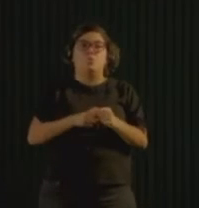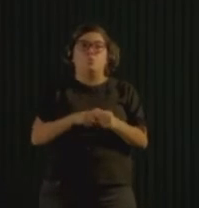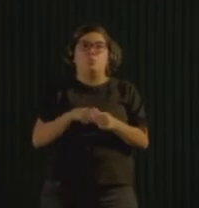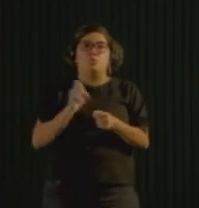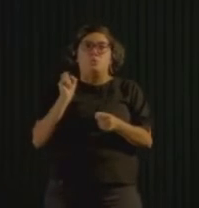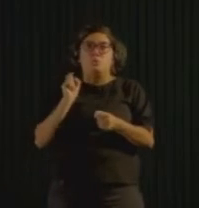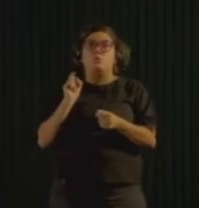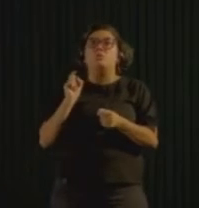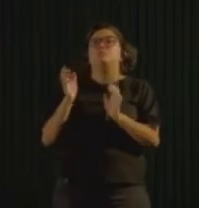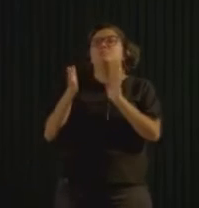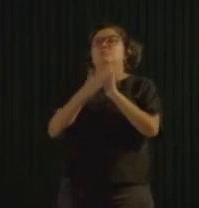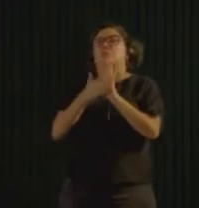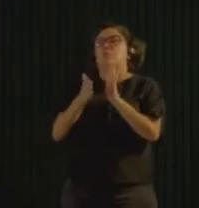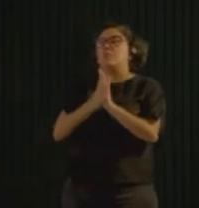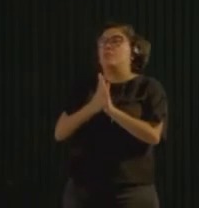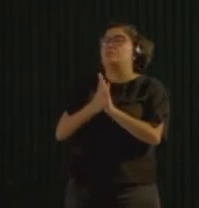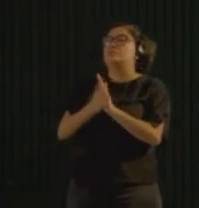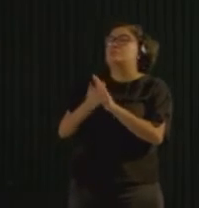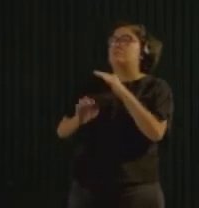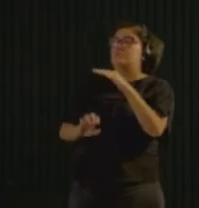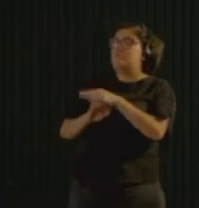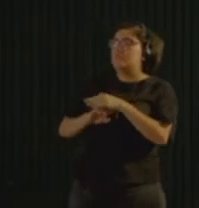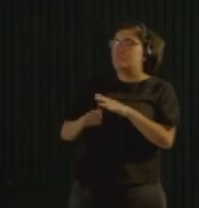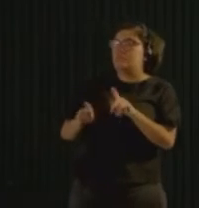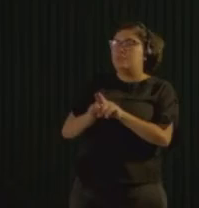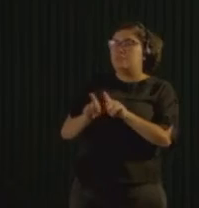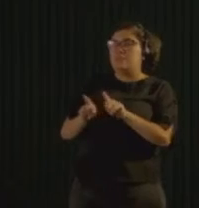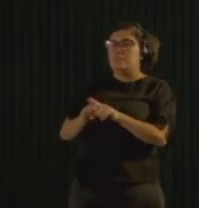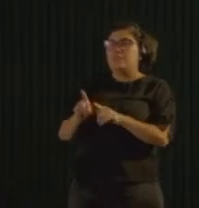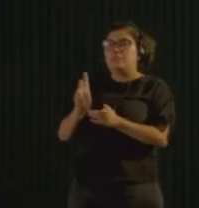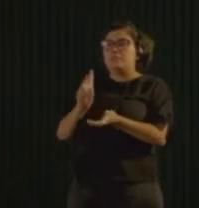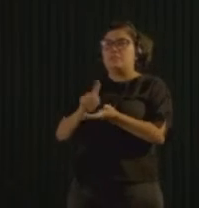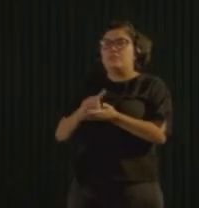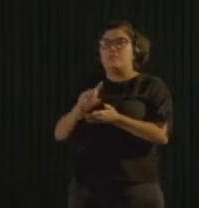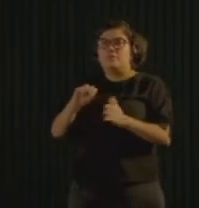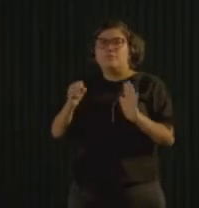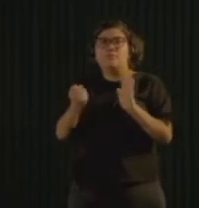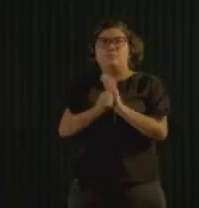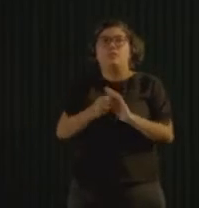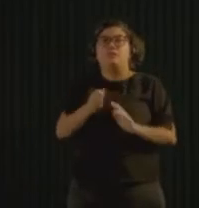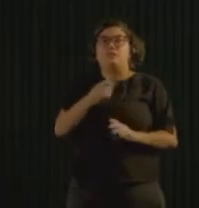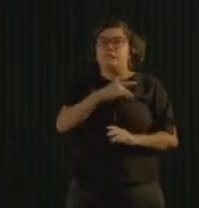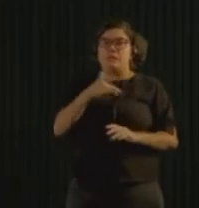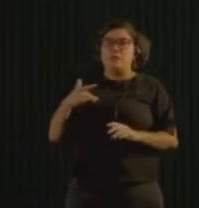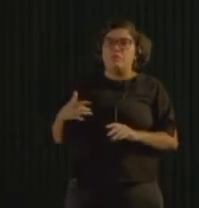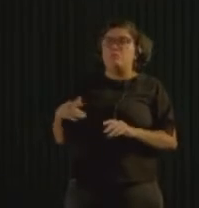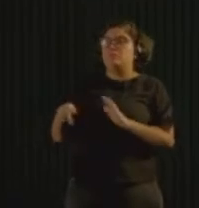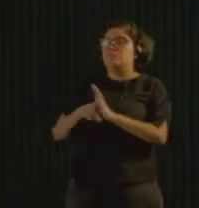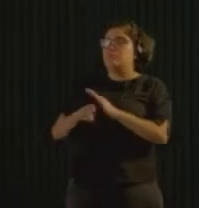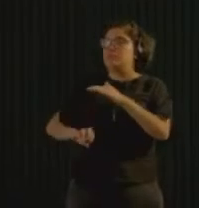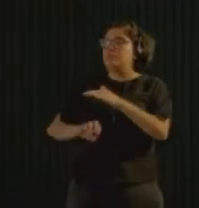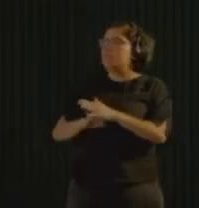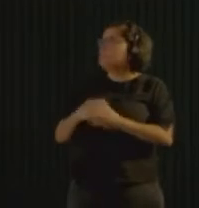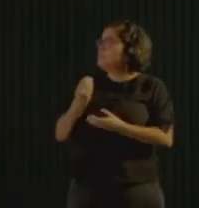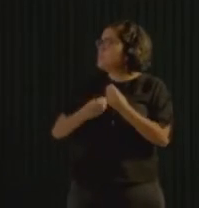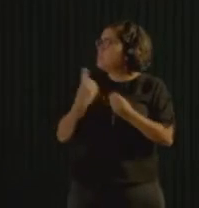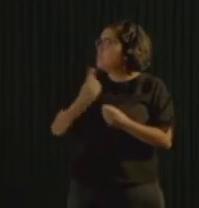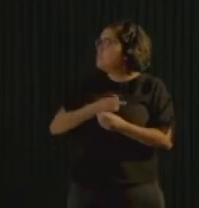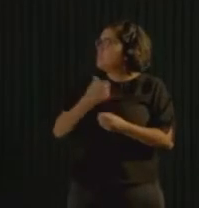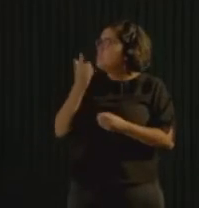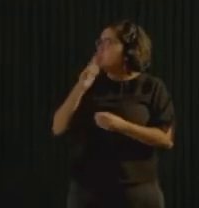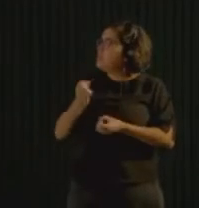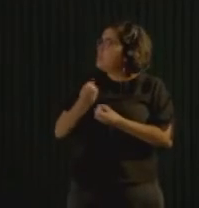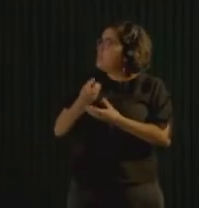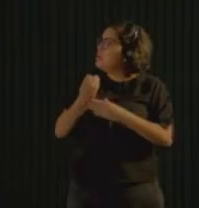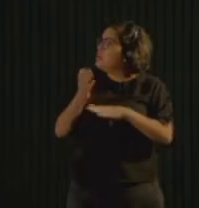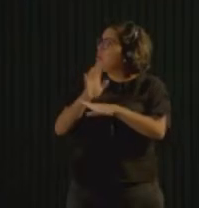indicator of health, and instead the purpose of the organization being how we can help benefit the planet or how we can help benefit society. And for me, I fell in